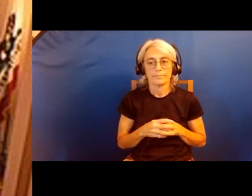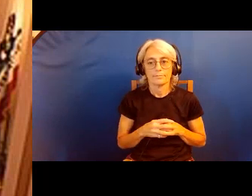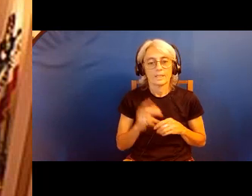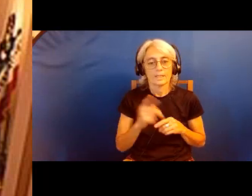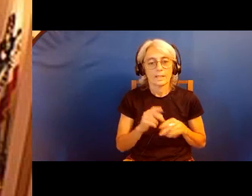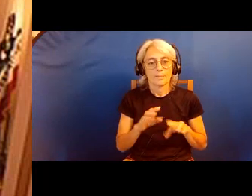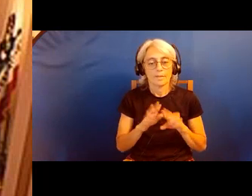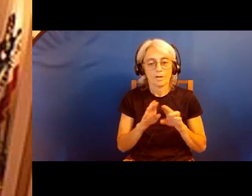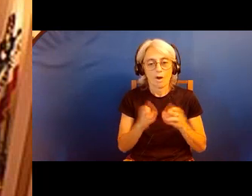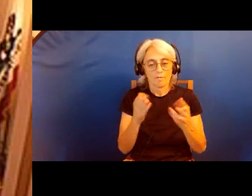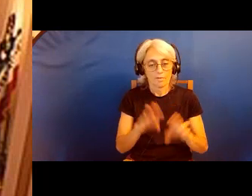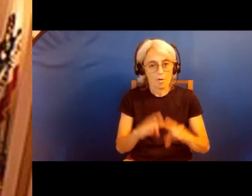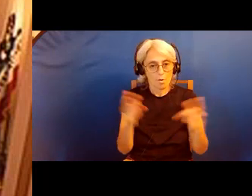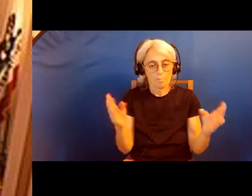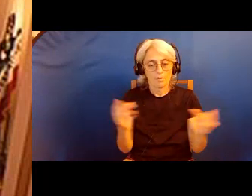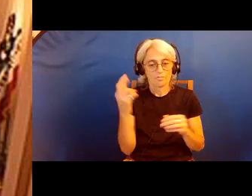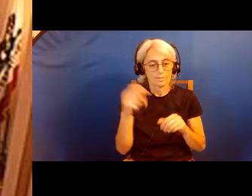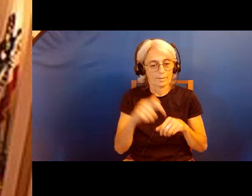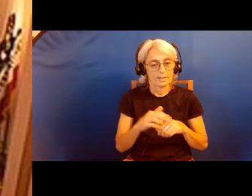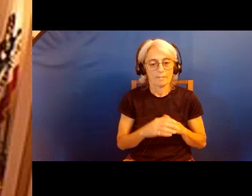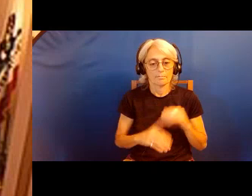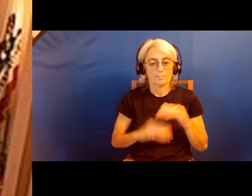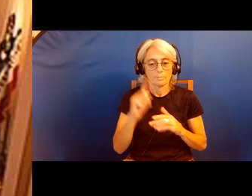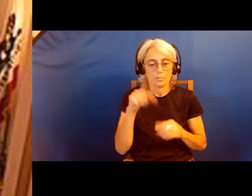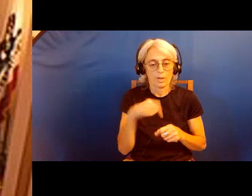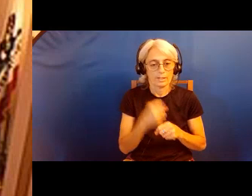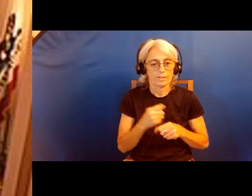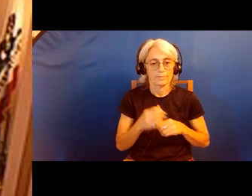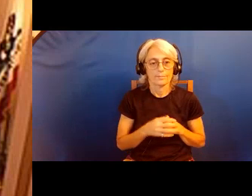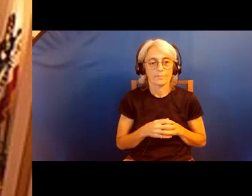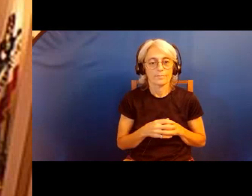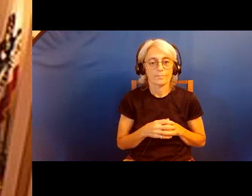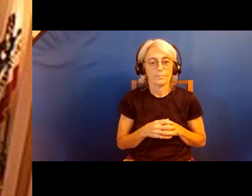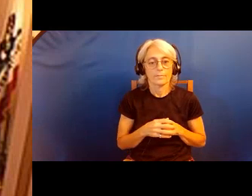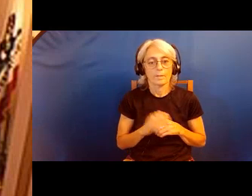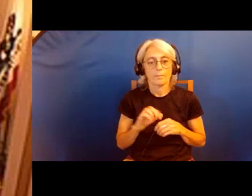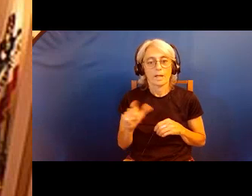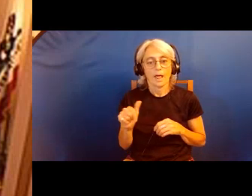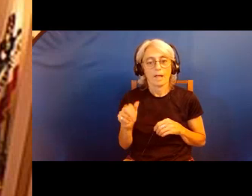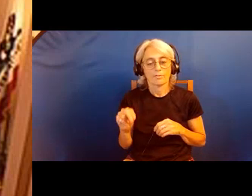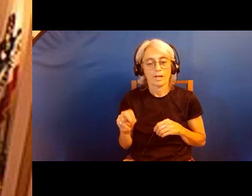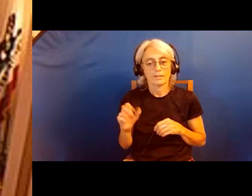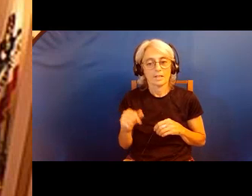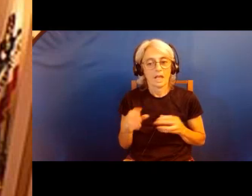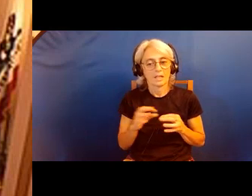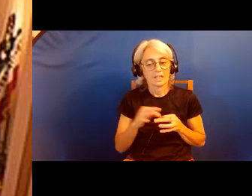time, which shall not be more than 1 year. However, Caltrans does have discretion to extend that.